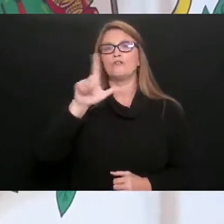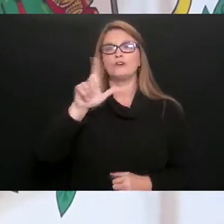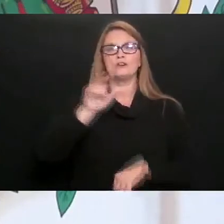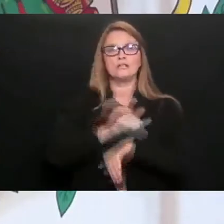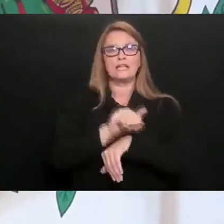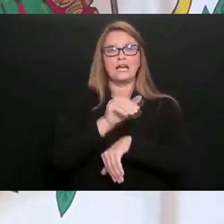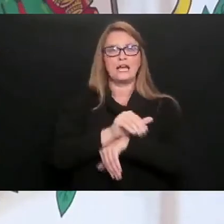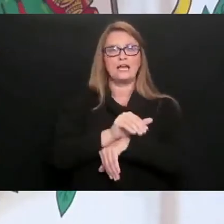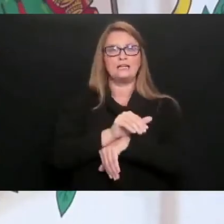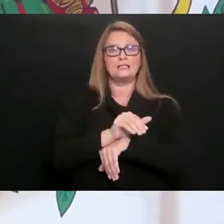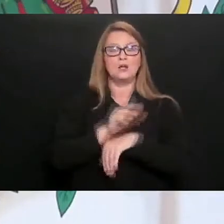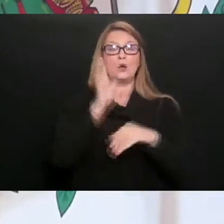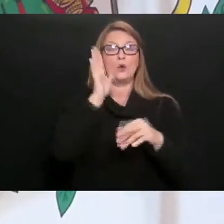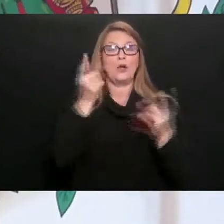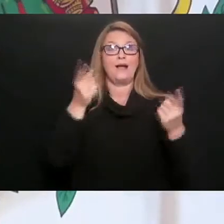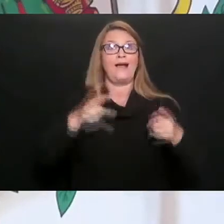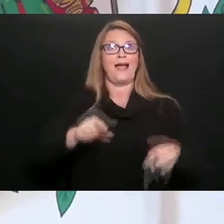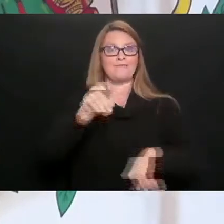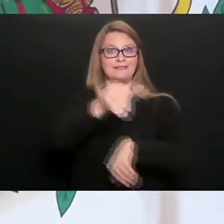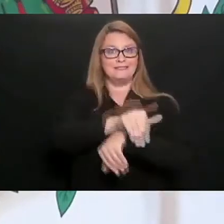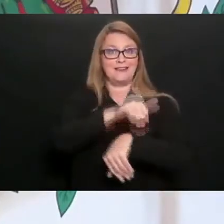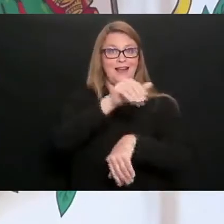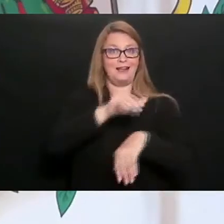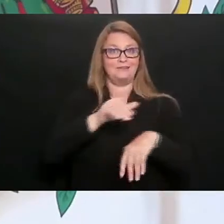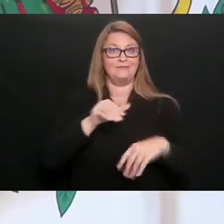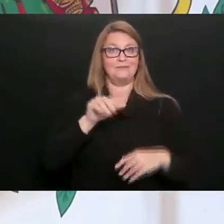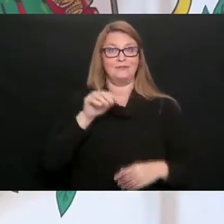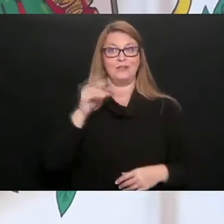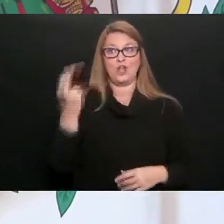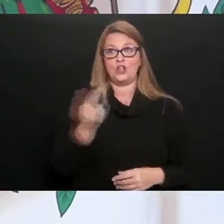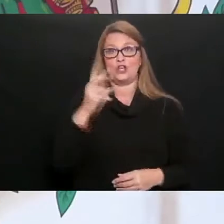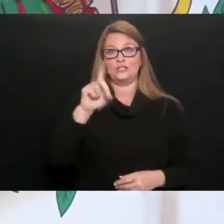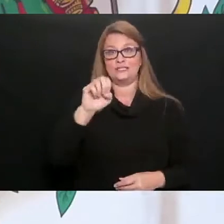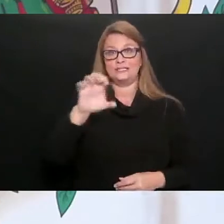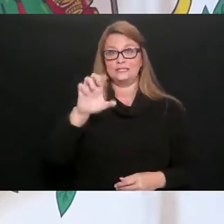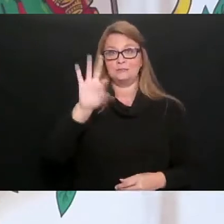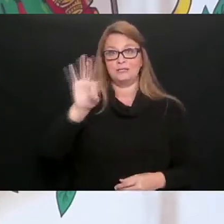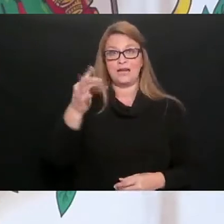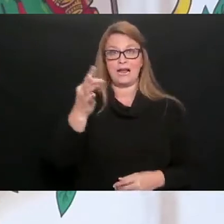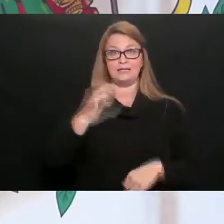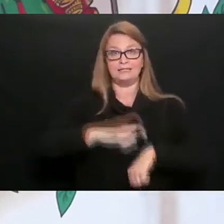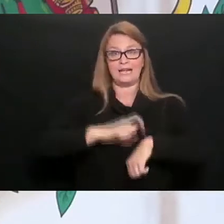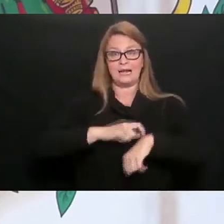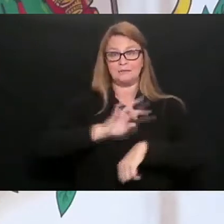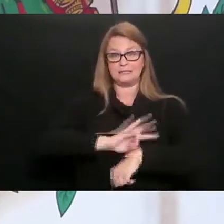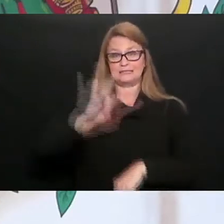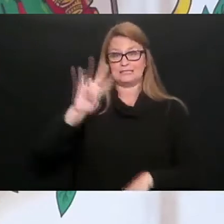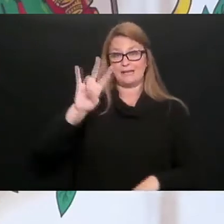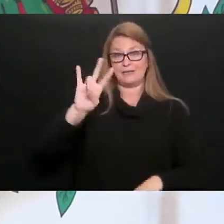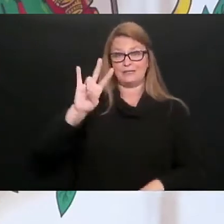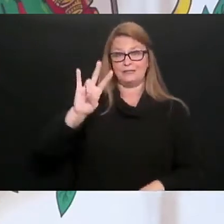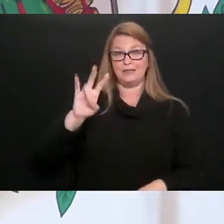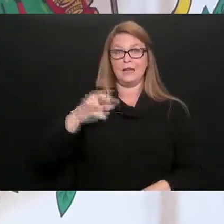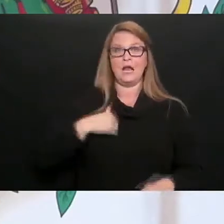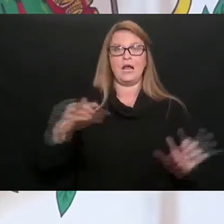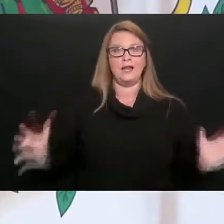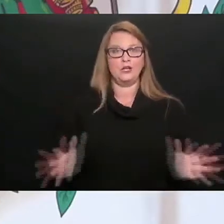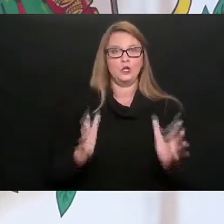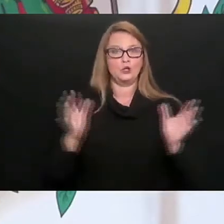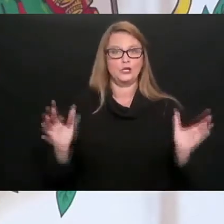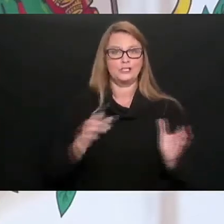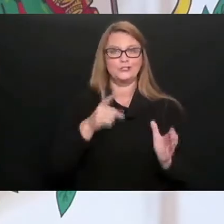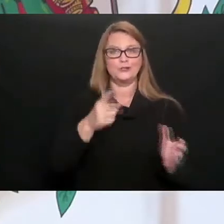It's going to play tonight, Thursday, December the 9th at 7 p.m. I encourage you to